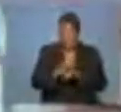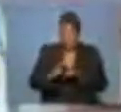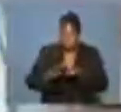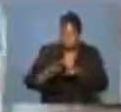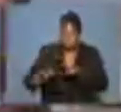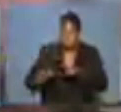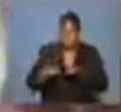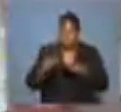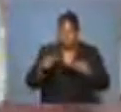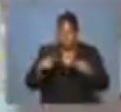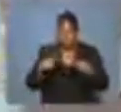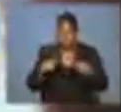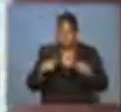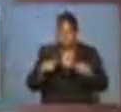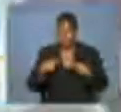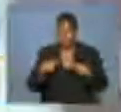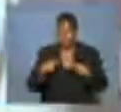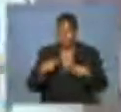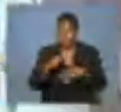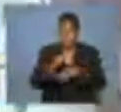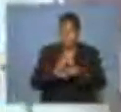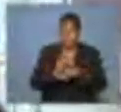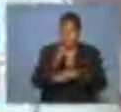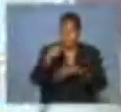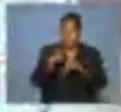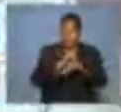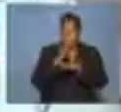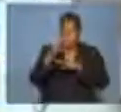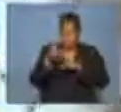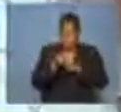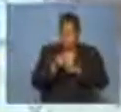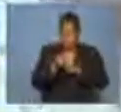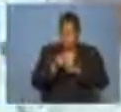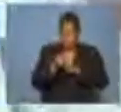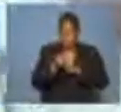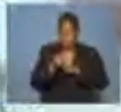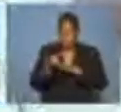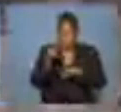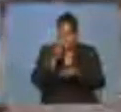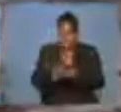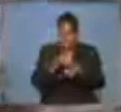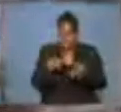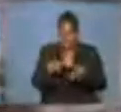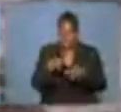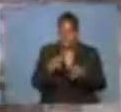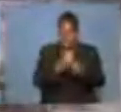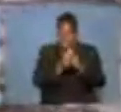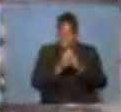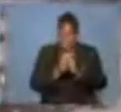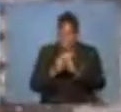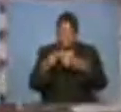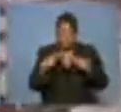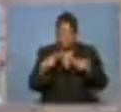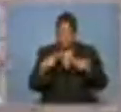intact vegetation, native vegetation, those roots go deeper, they hold the sand together. So even though you would have wave overwash, the